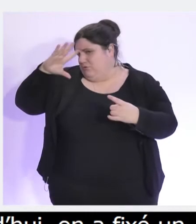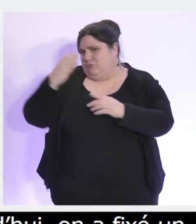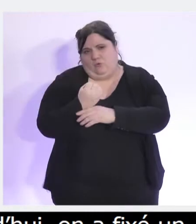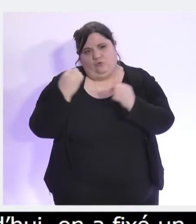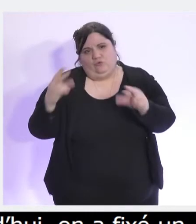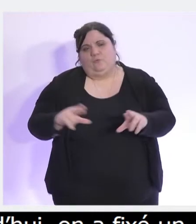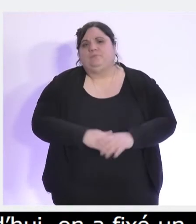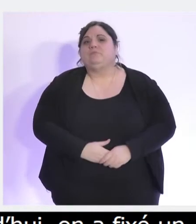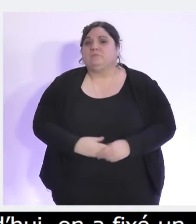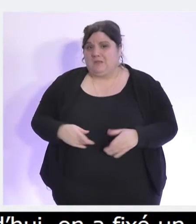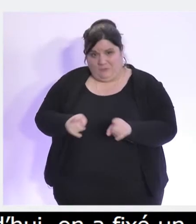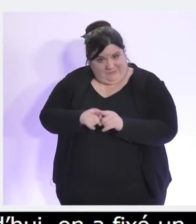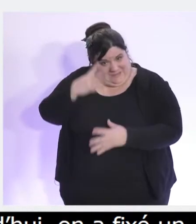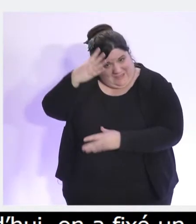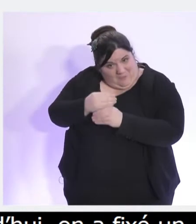apprenticeships.